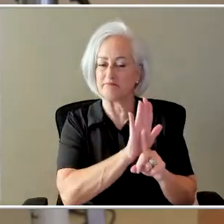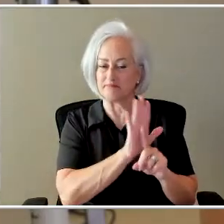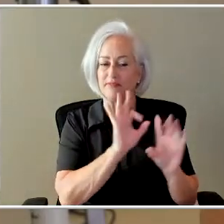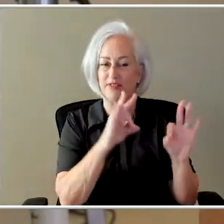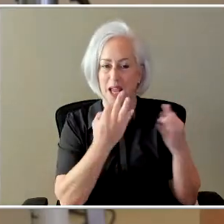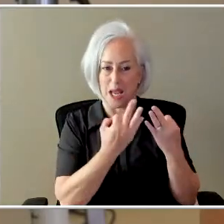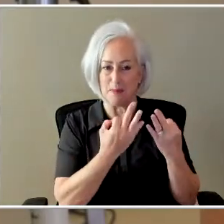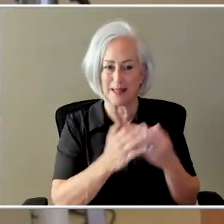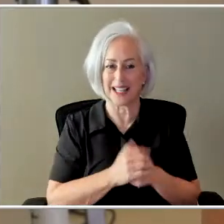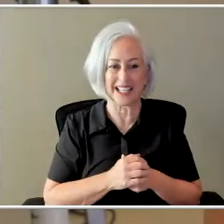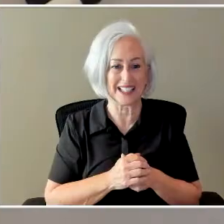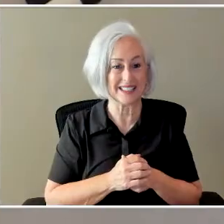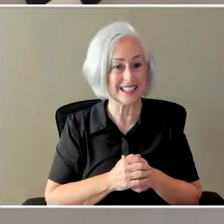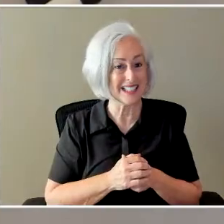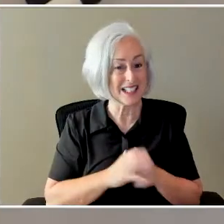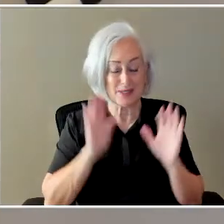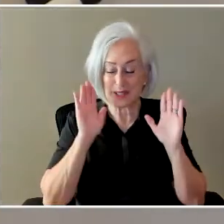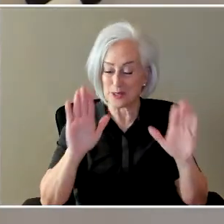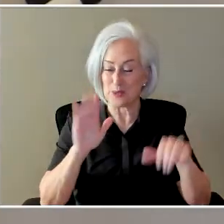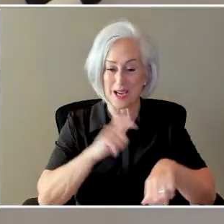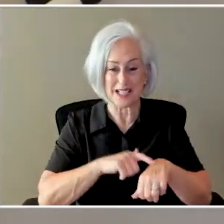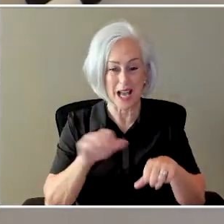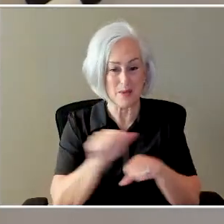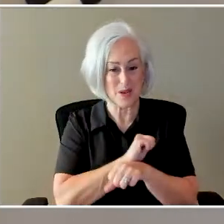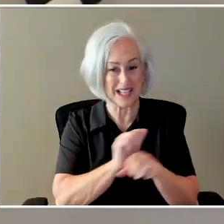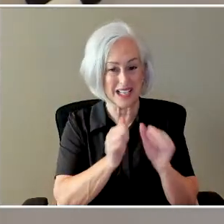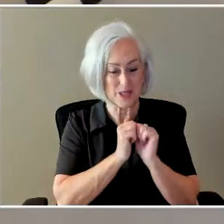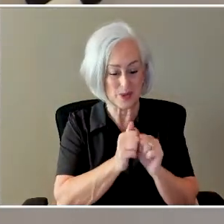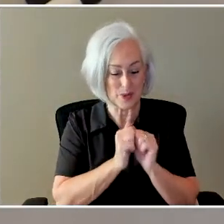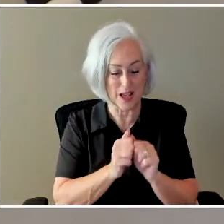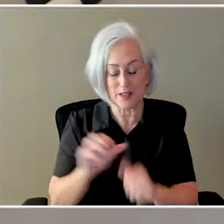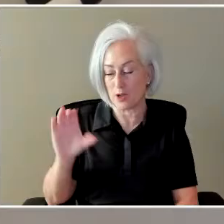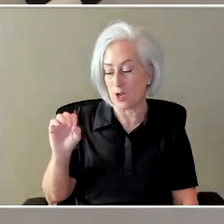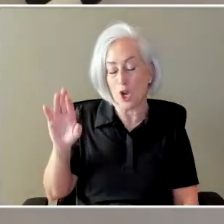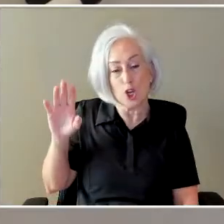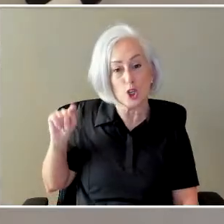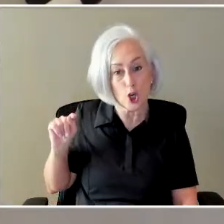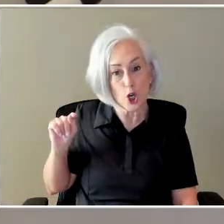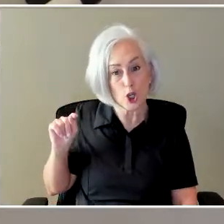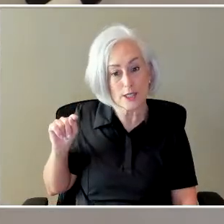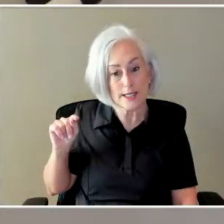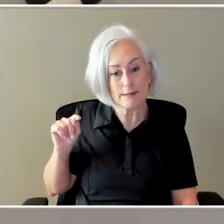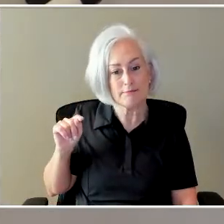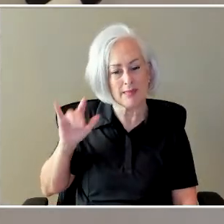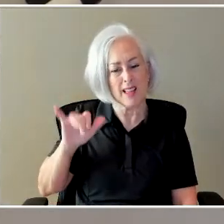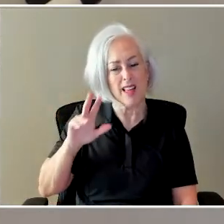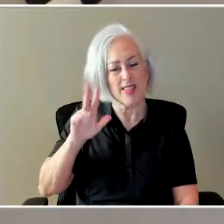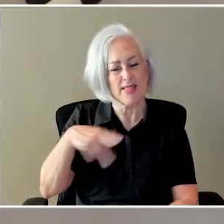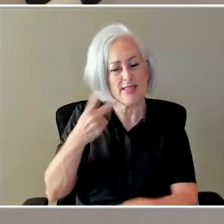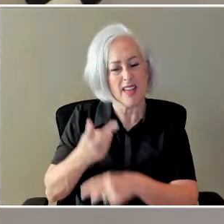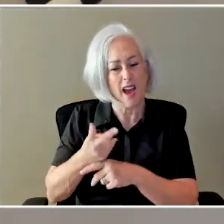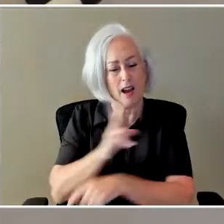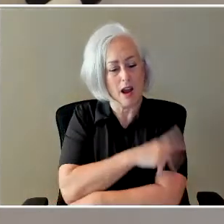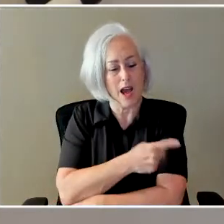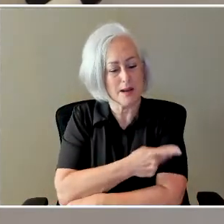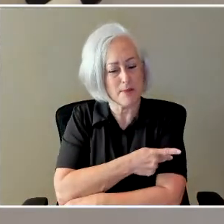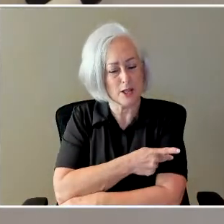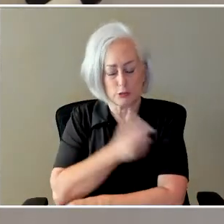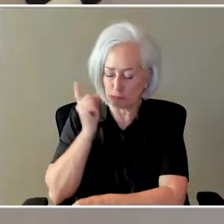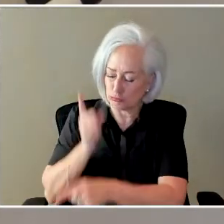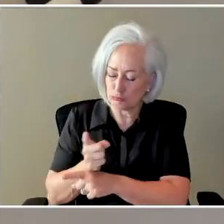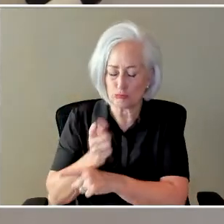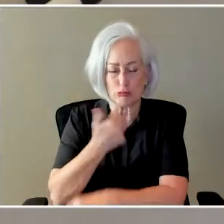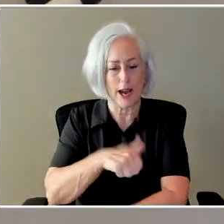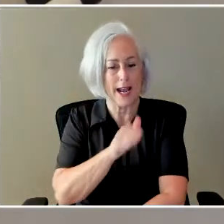it was a good time working with him. Kurt was one of those patients that you knew from the start he had the right attitude to make